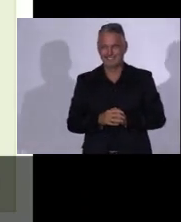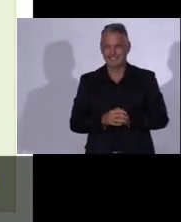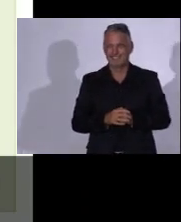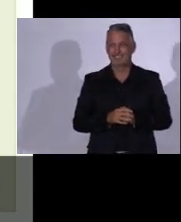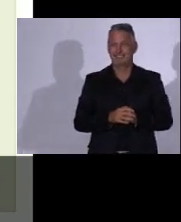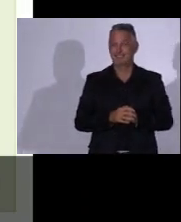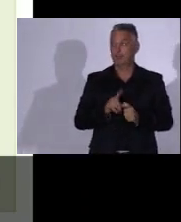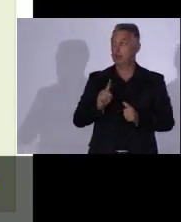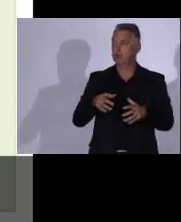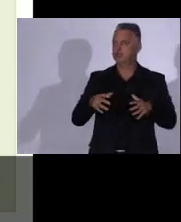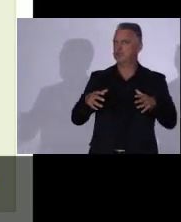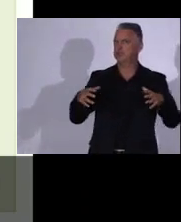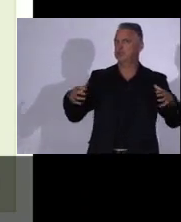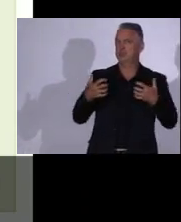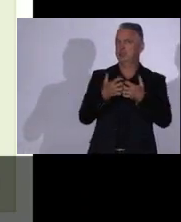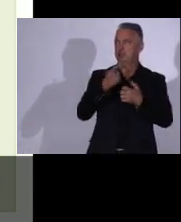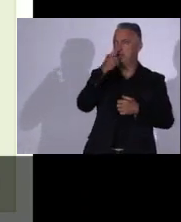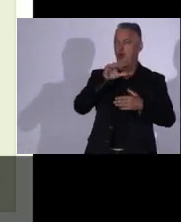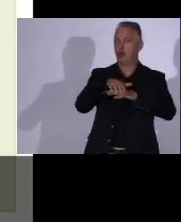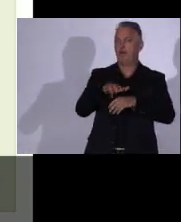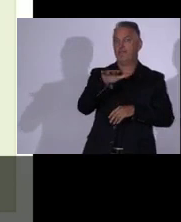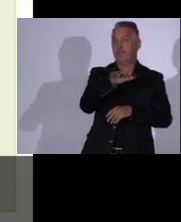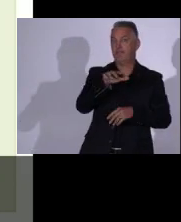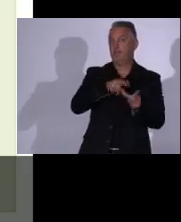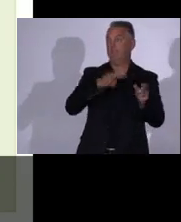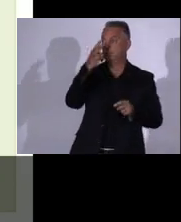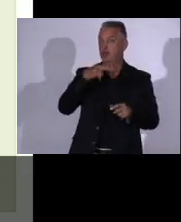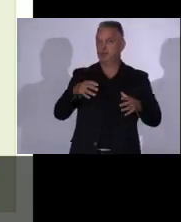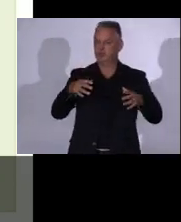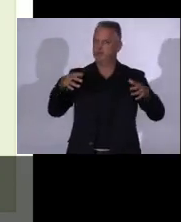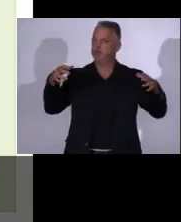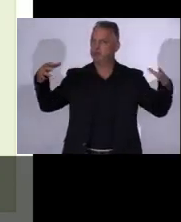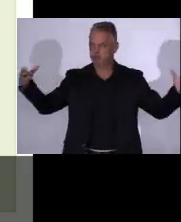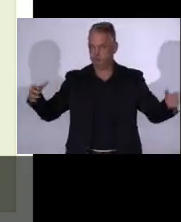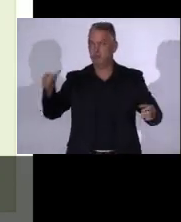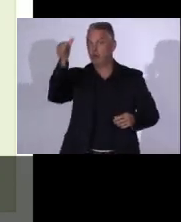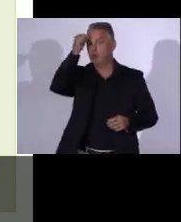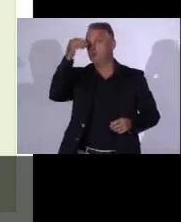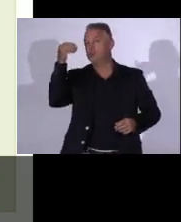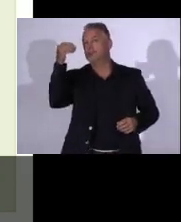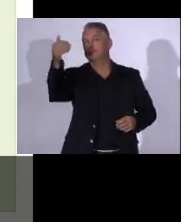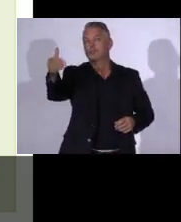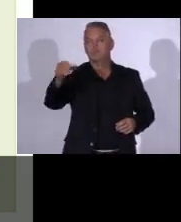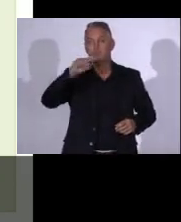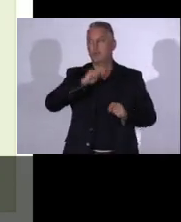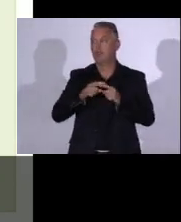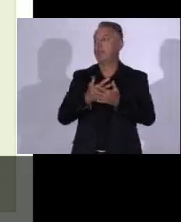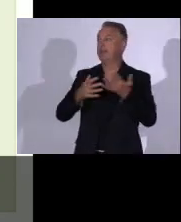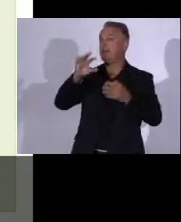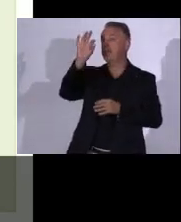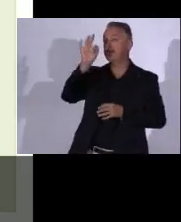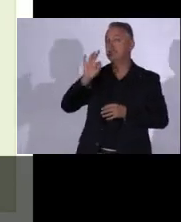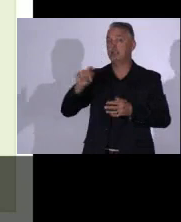growing group. A lot of those folks grow each year. And we know that in the future, it's going to be a very significant part of the population. So part